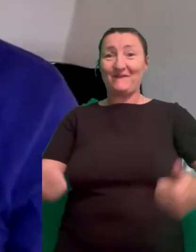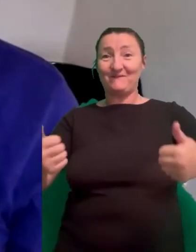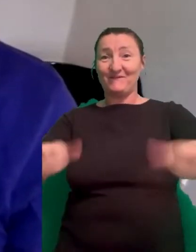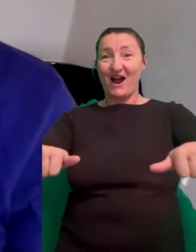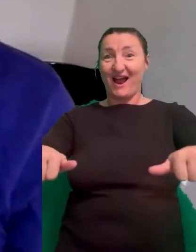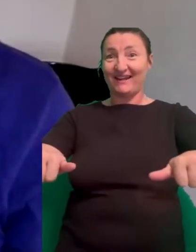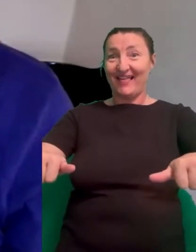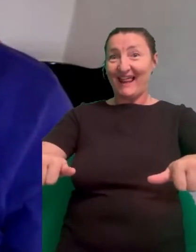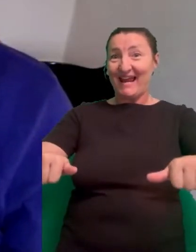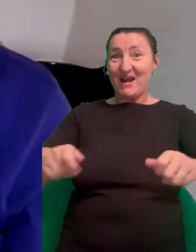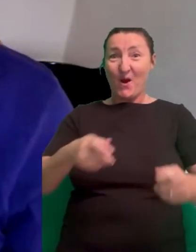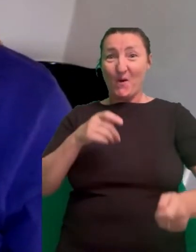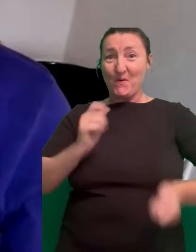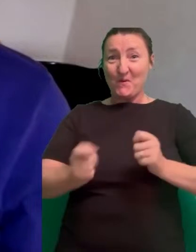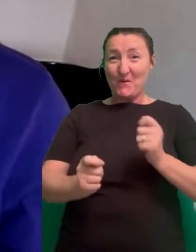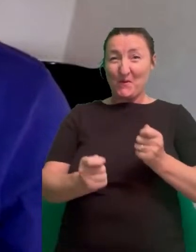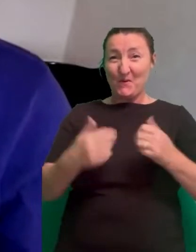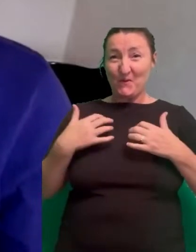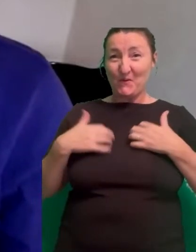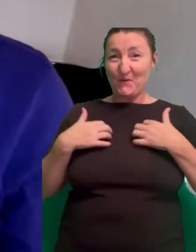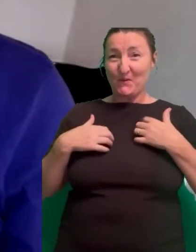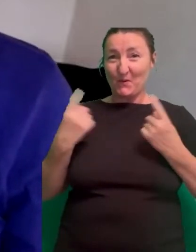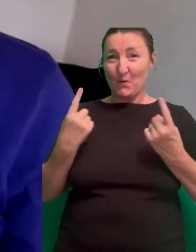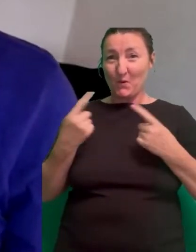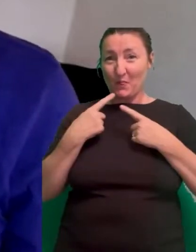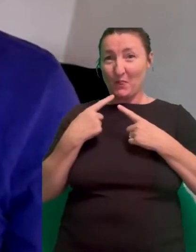And finally, drum roll please.